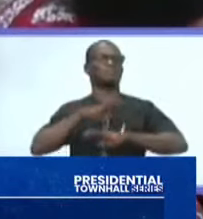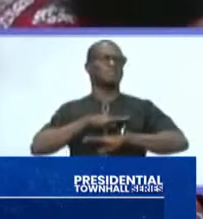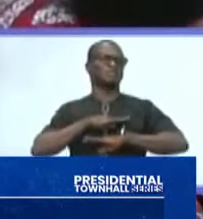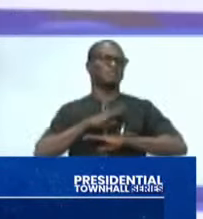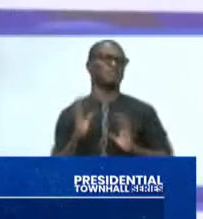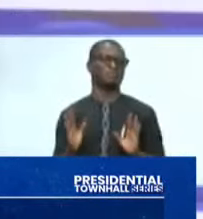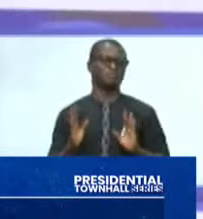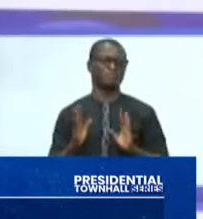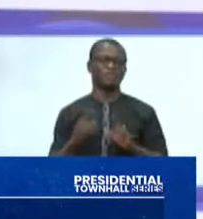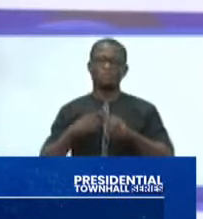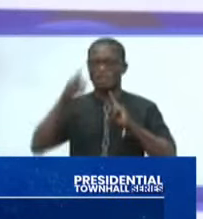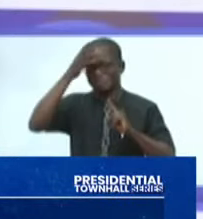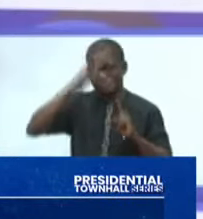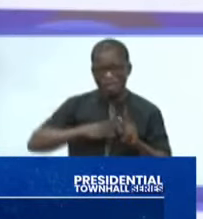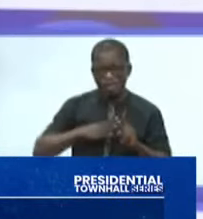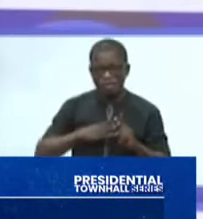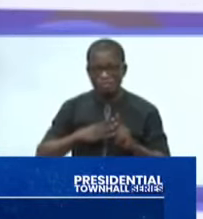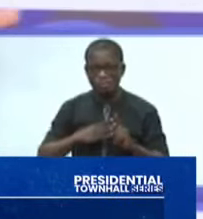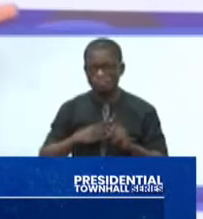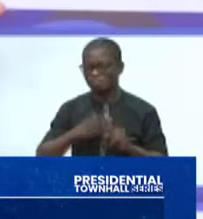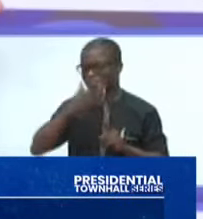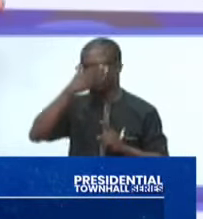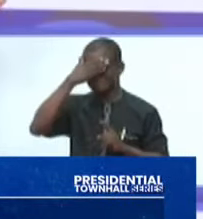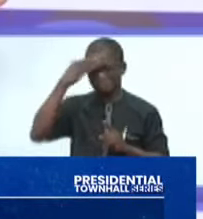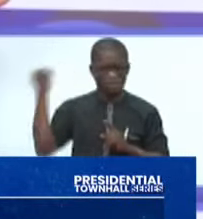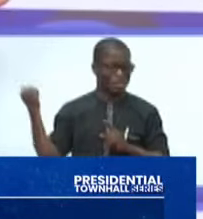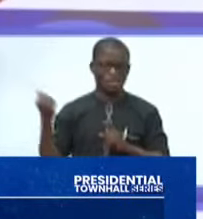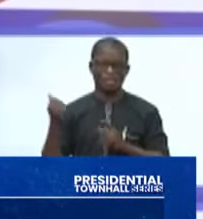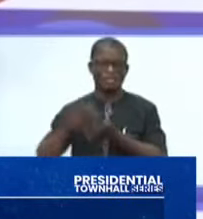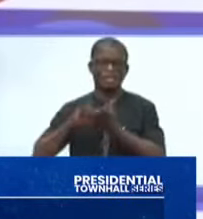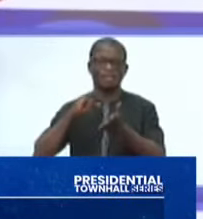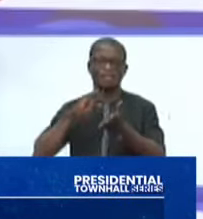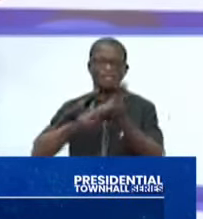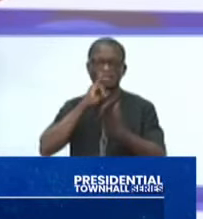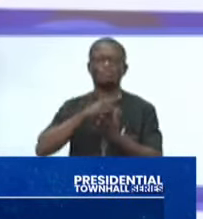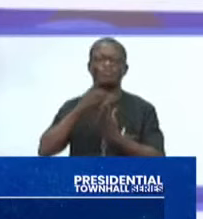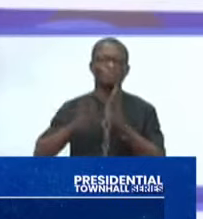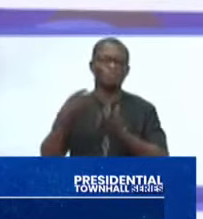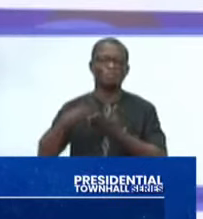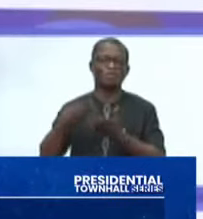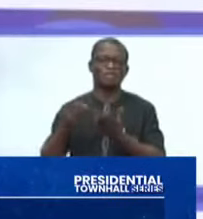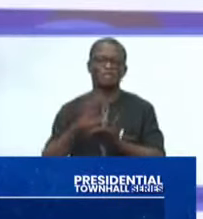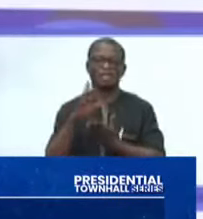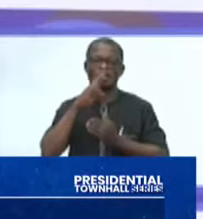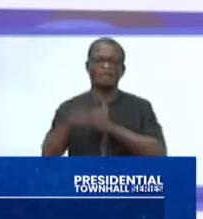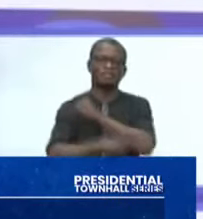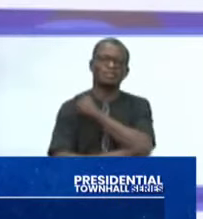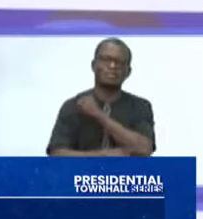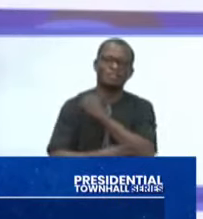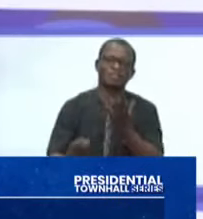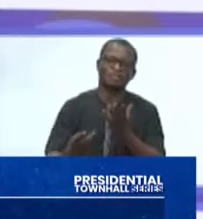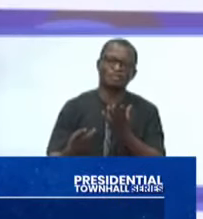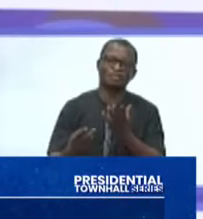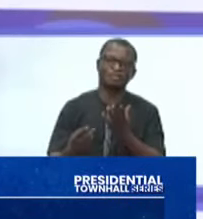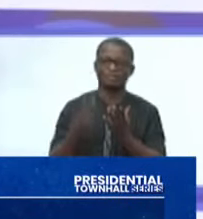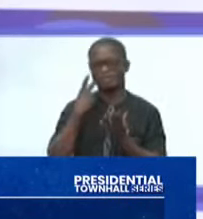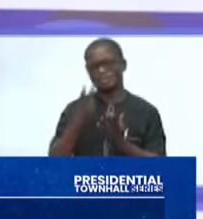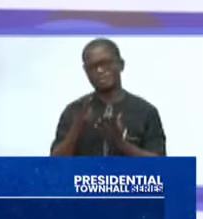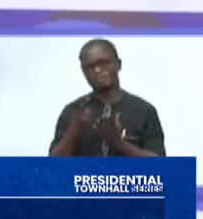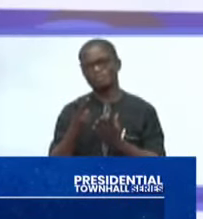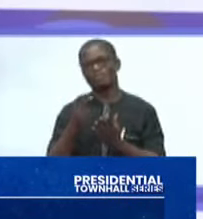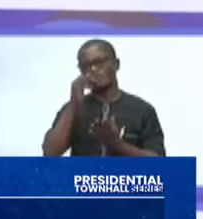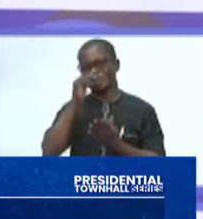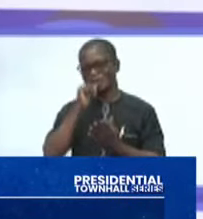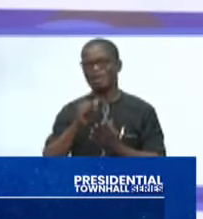the men will just go on and on, forgetting that it is public money they are taking. I'm very sorry about that, man. I'm one of